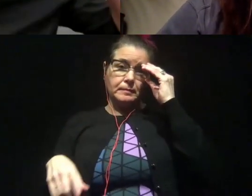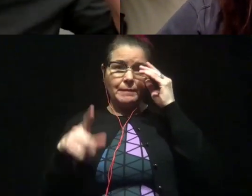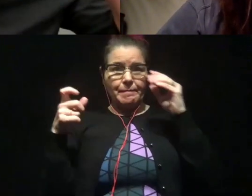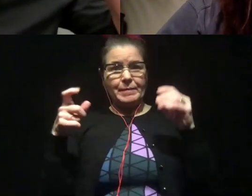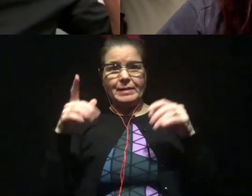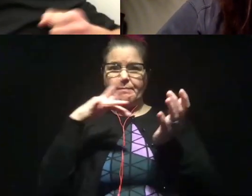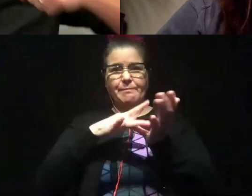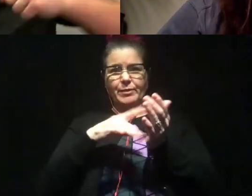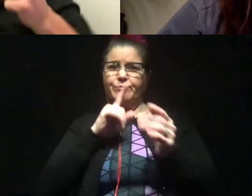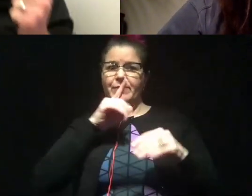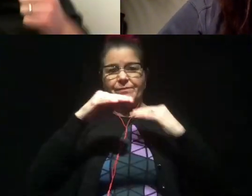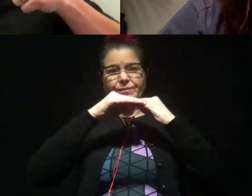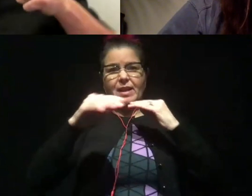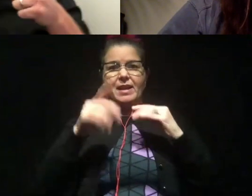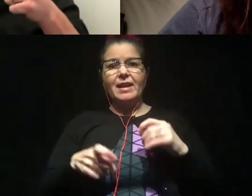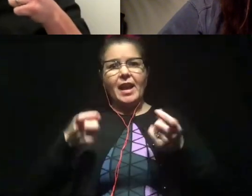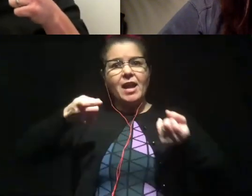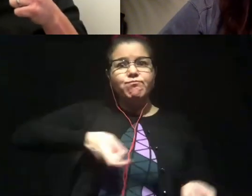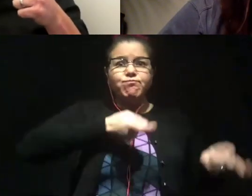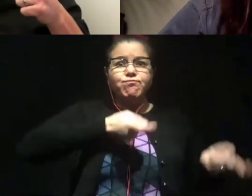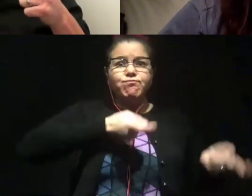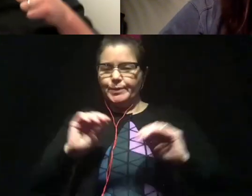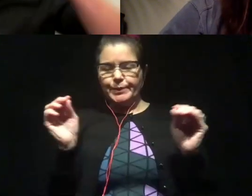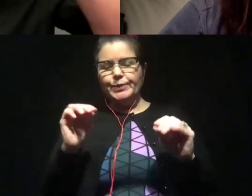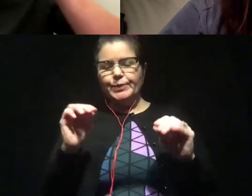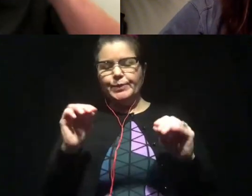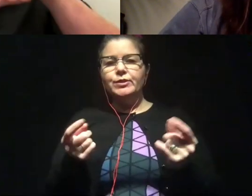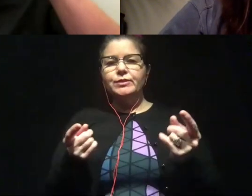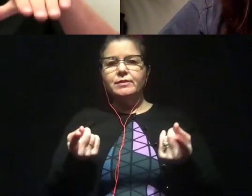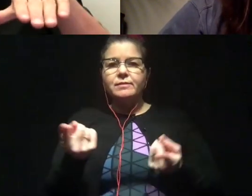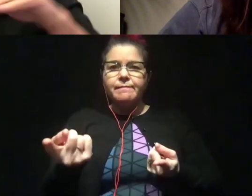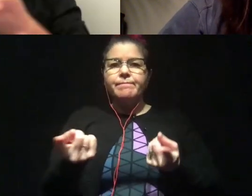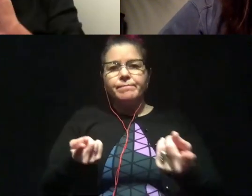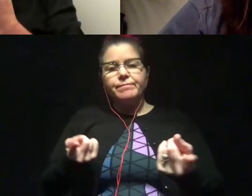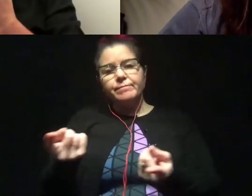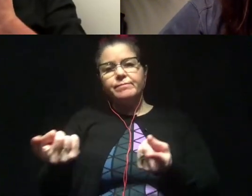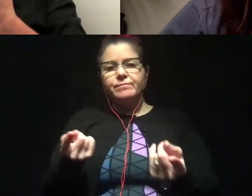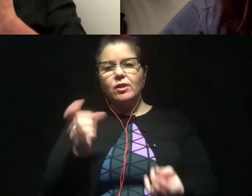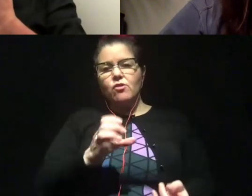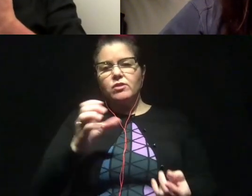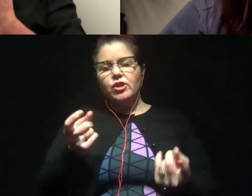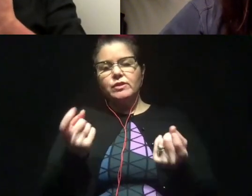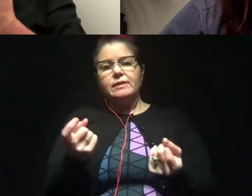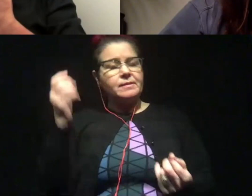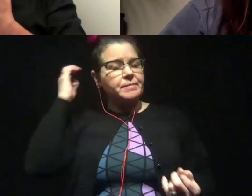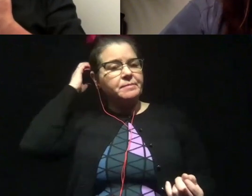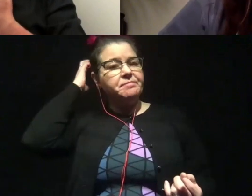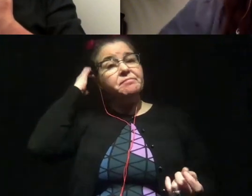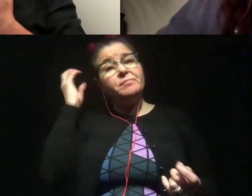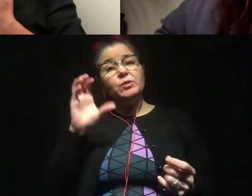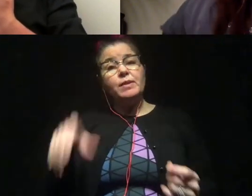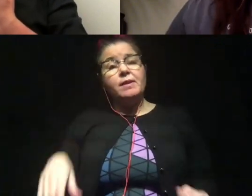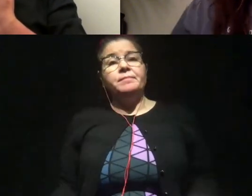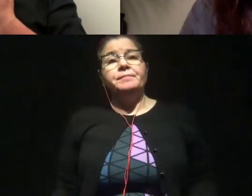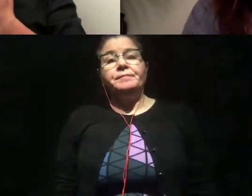ice sheet, it's really flat. You can't really do any downhill skiing. It's all just cross country skiing. But we do